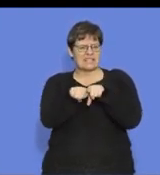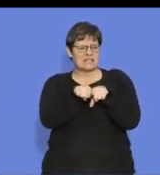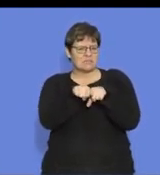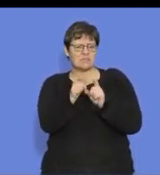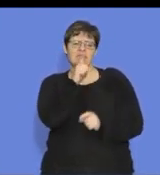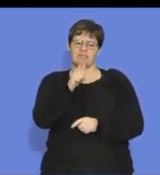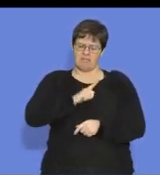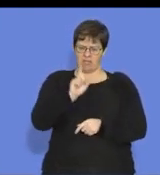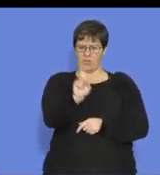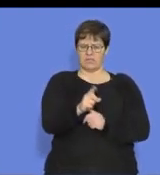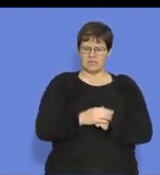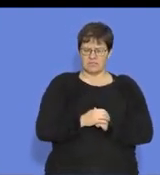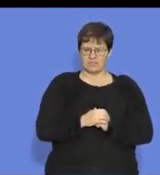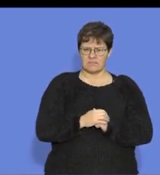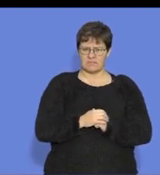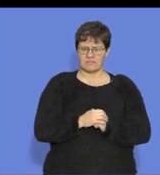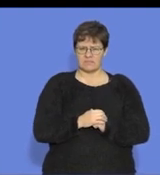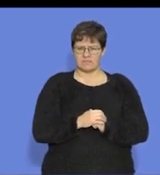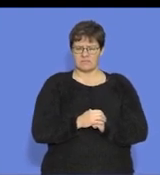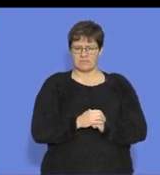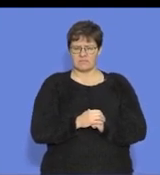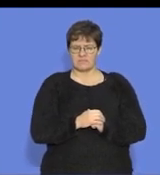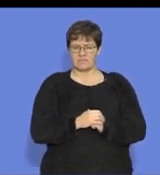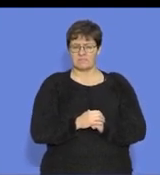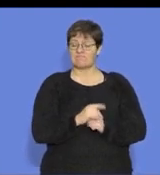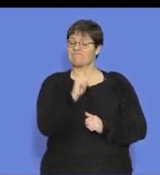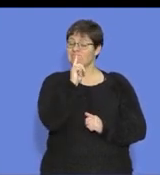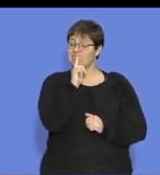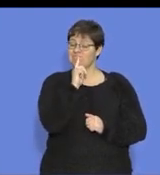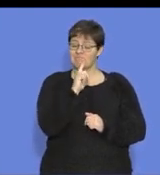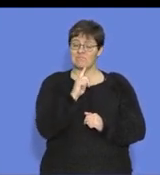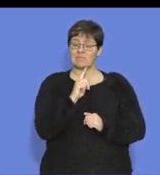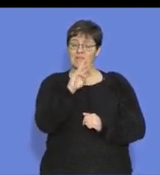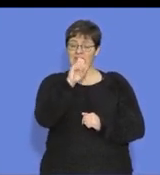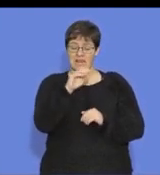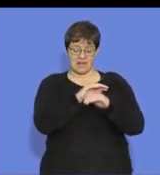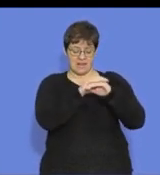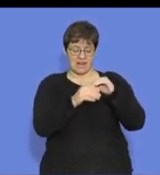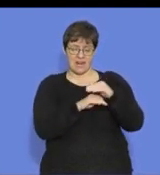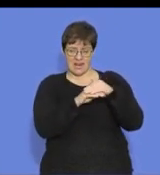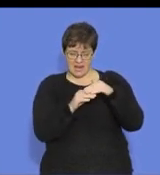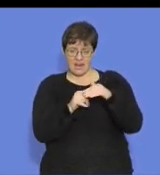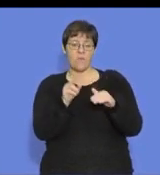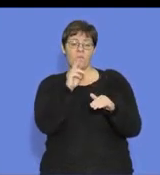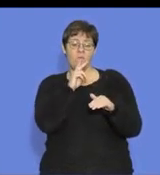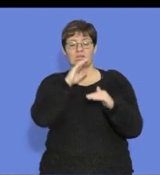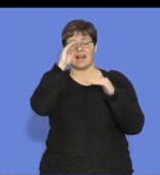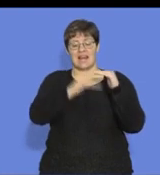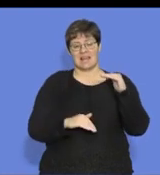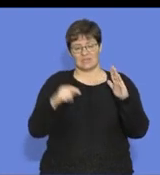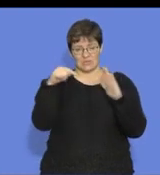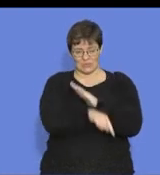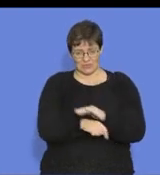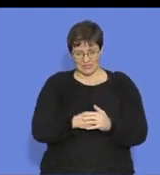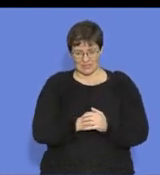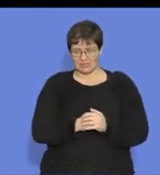us? We can see that leaves that have Vaseline on it lose less water. But if you have a look at